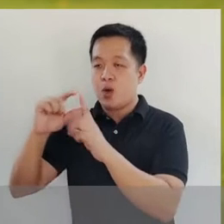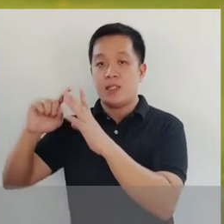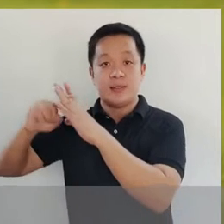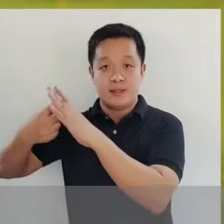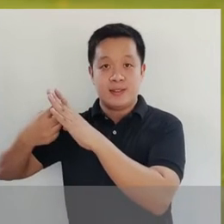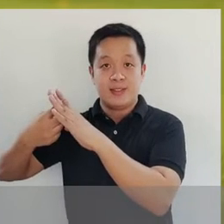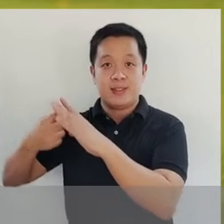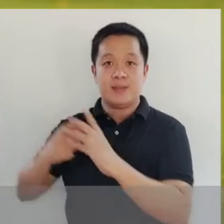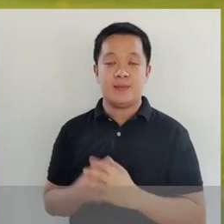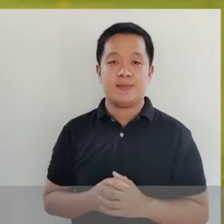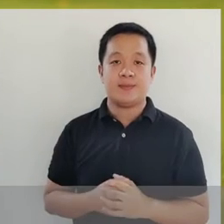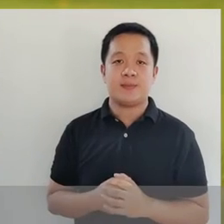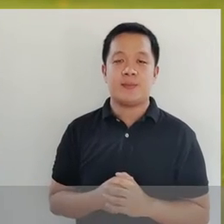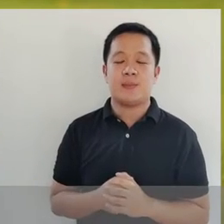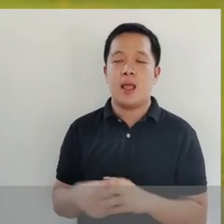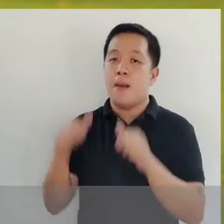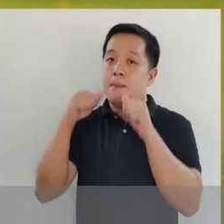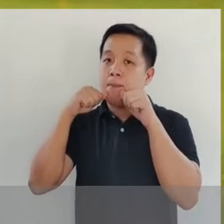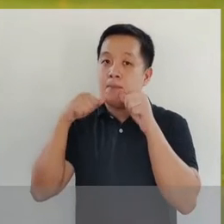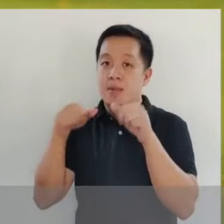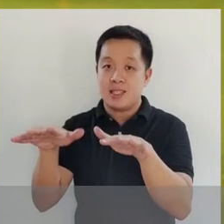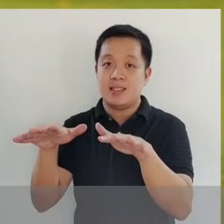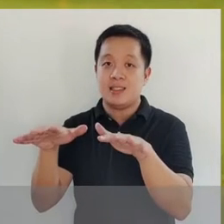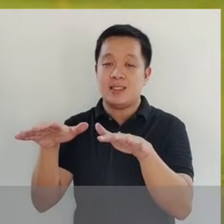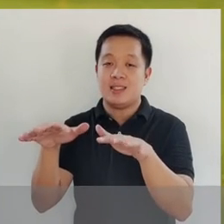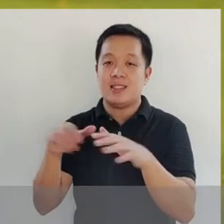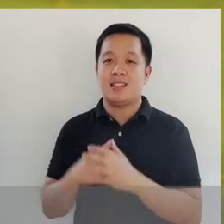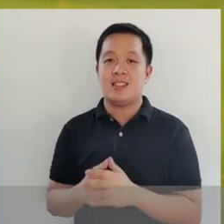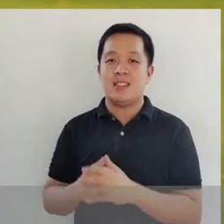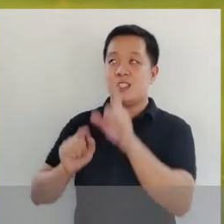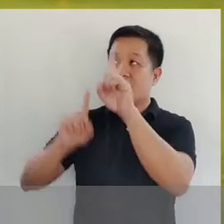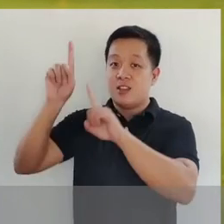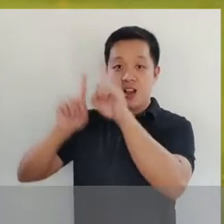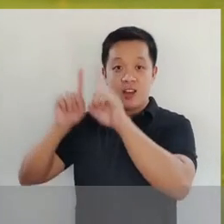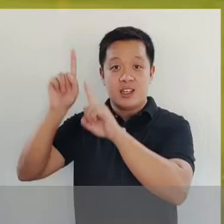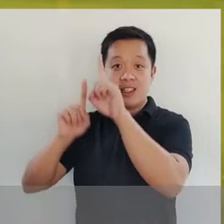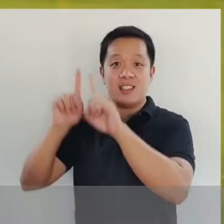word. Bless, star,